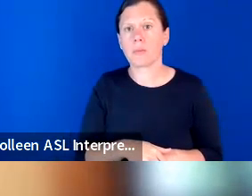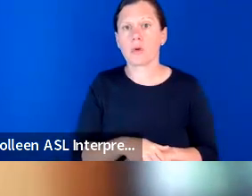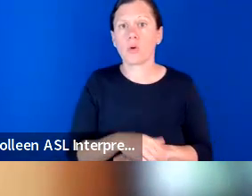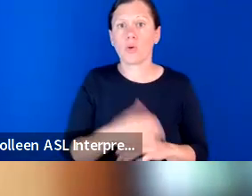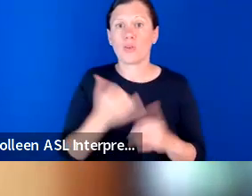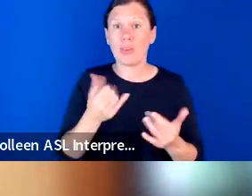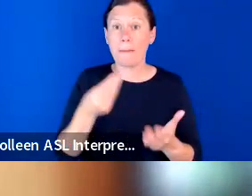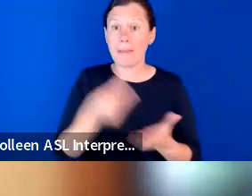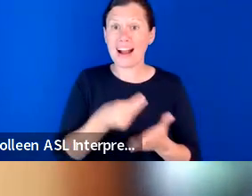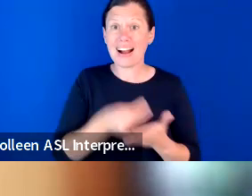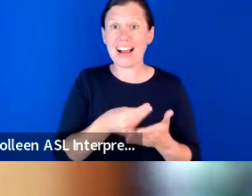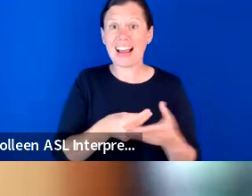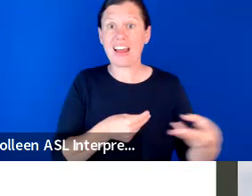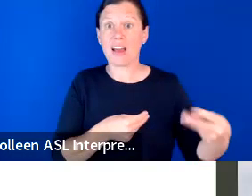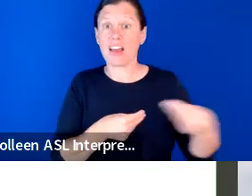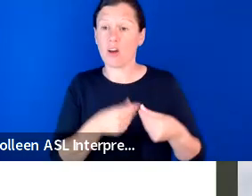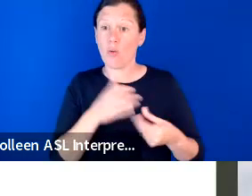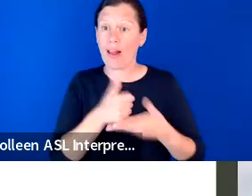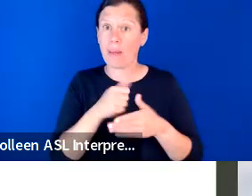will help you take care of yourself.